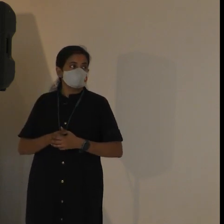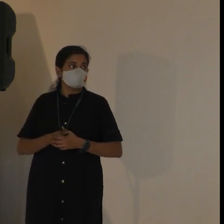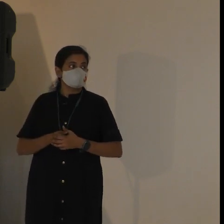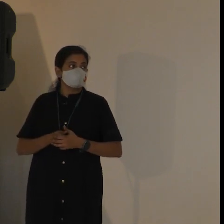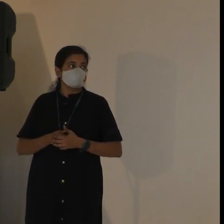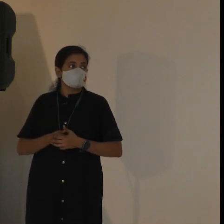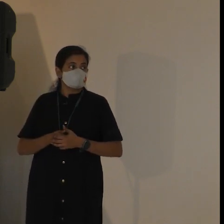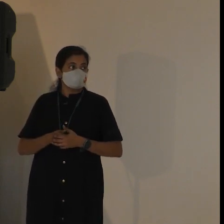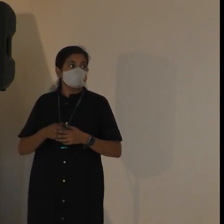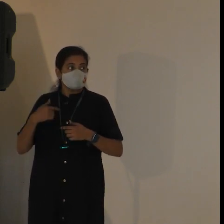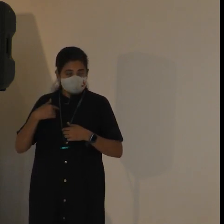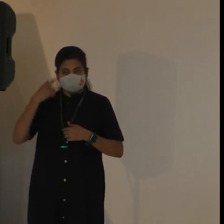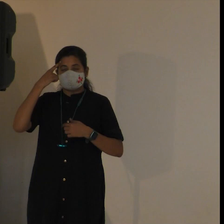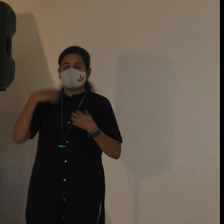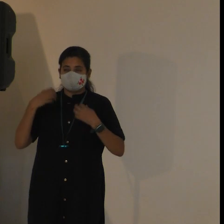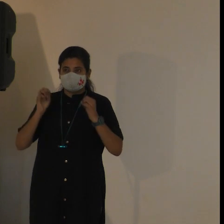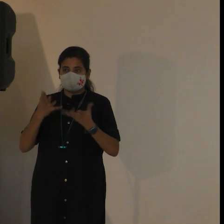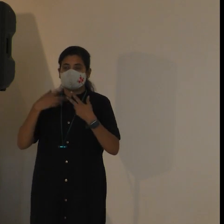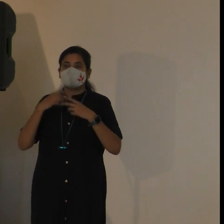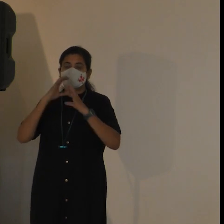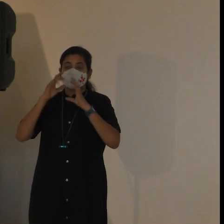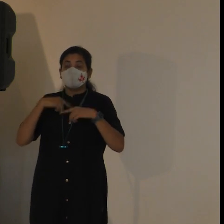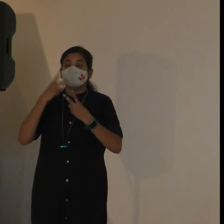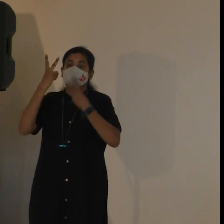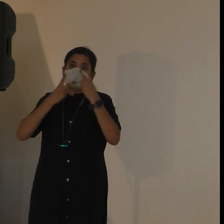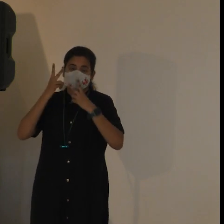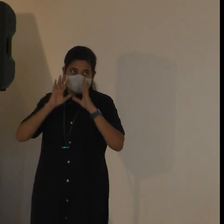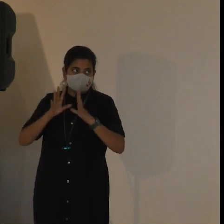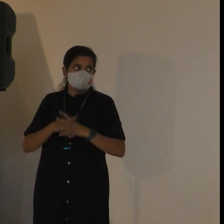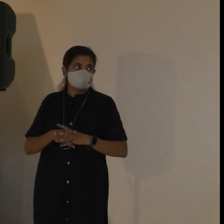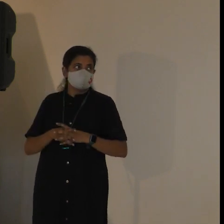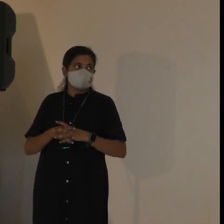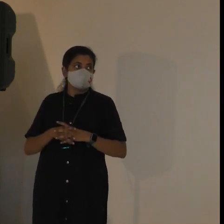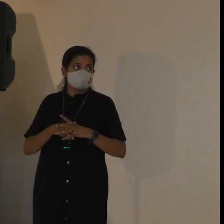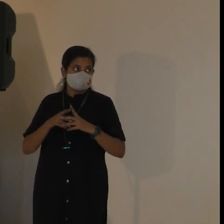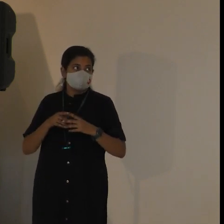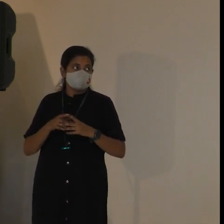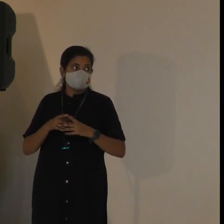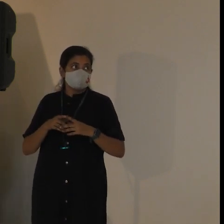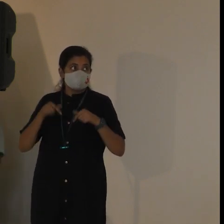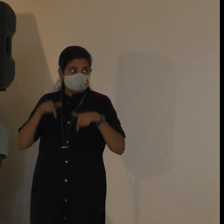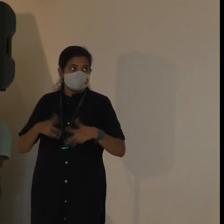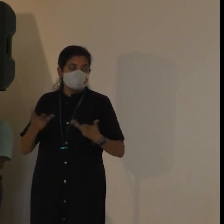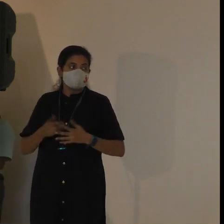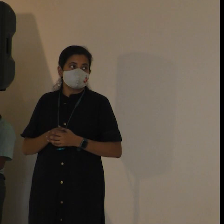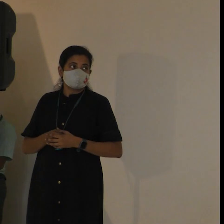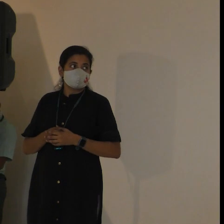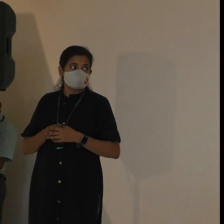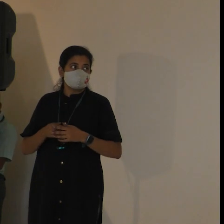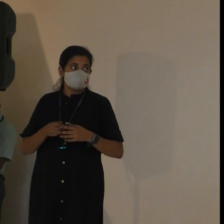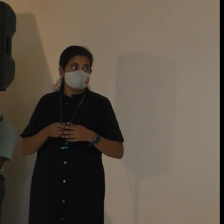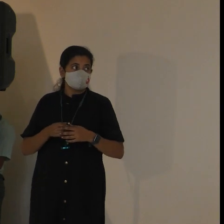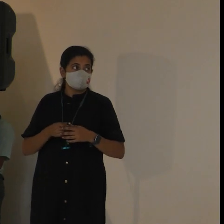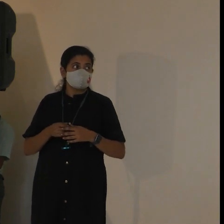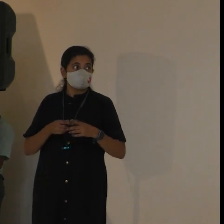us off? So I think I want to start by talking about the visibility of of MOCA. Now, I